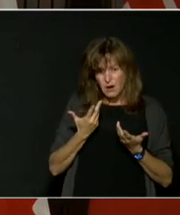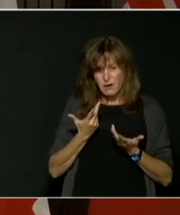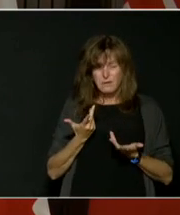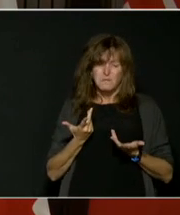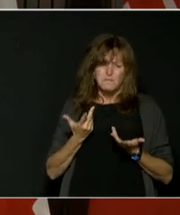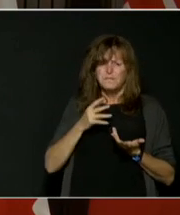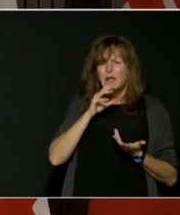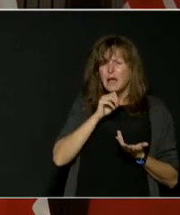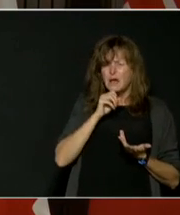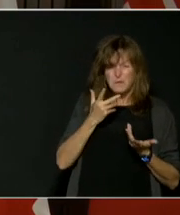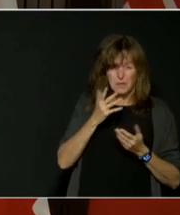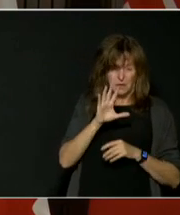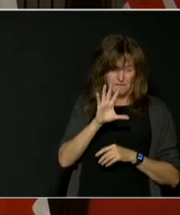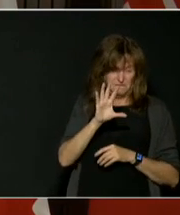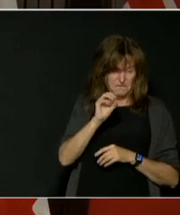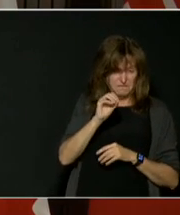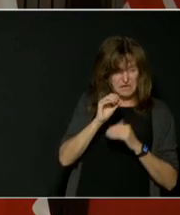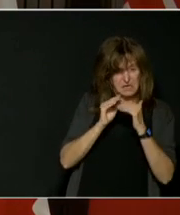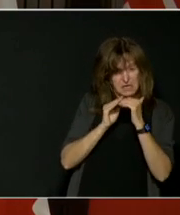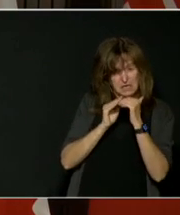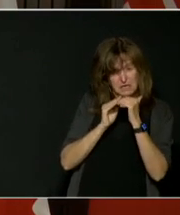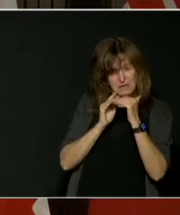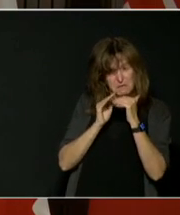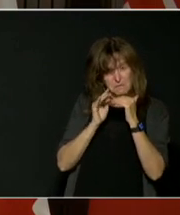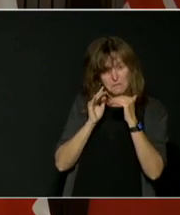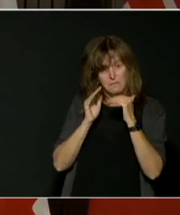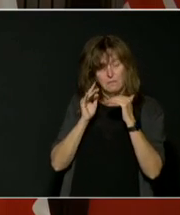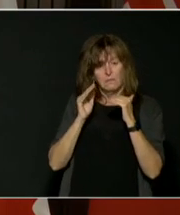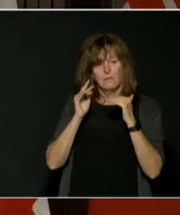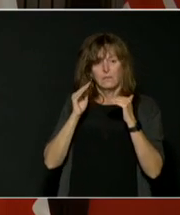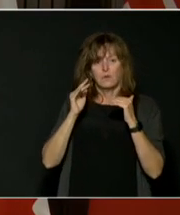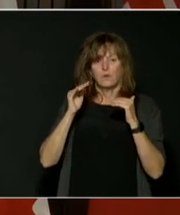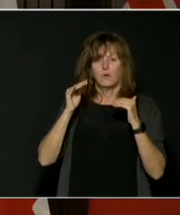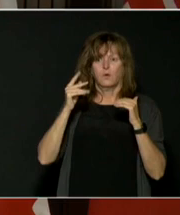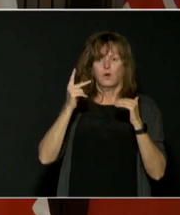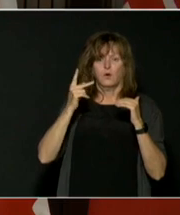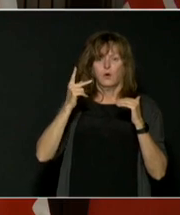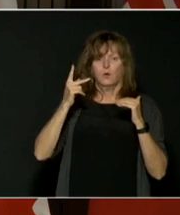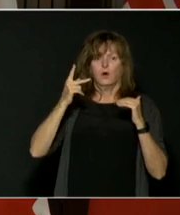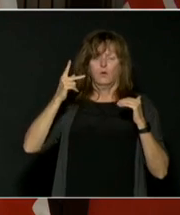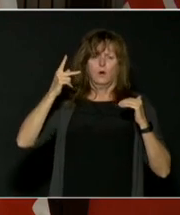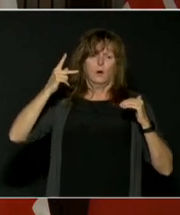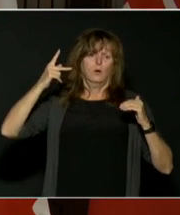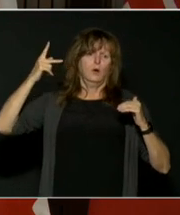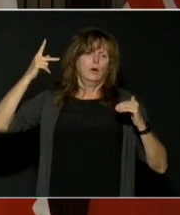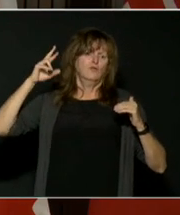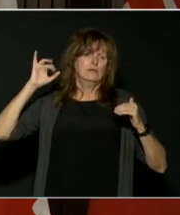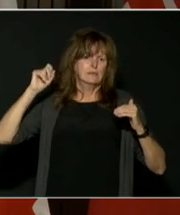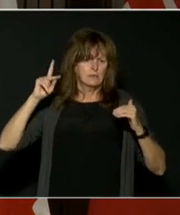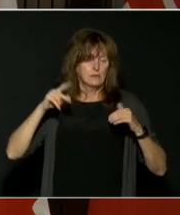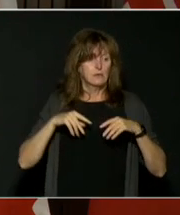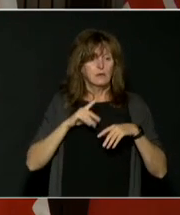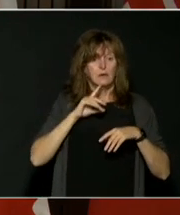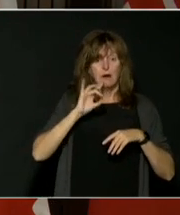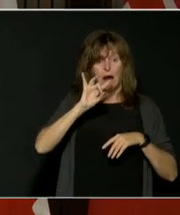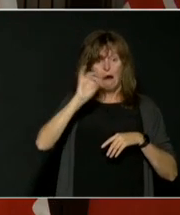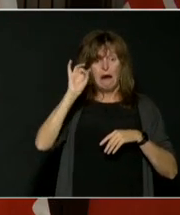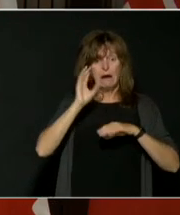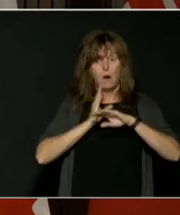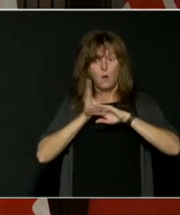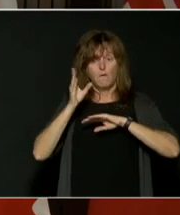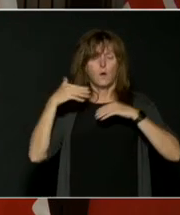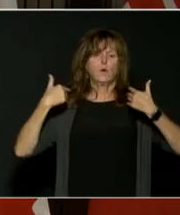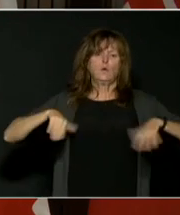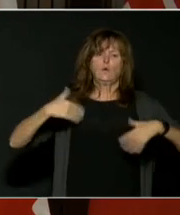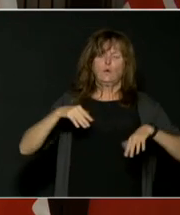and it starts to go up. It gets very high risk, 80 plus. The other thing is people with underlying